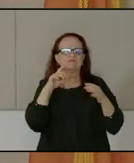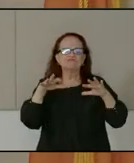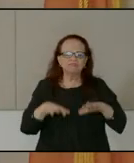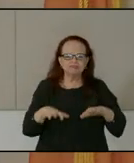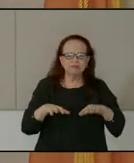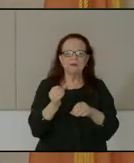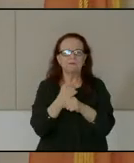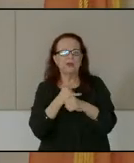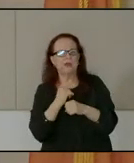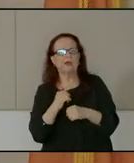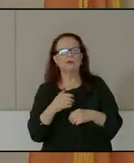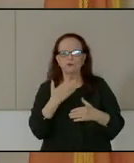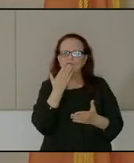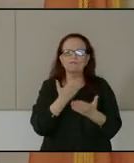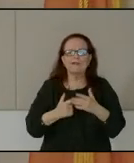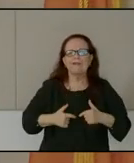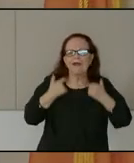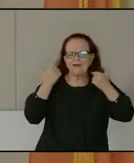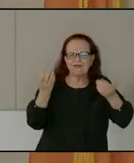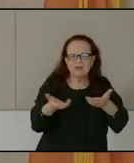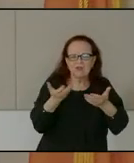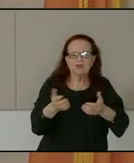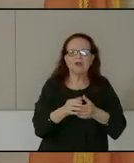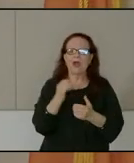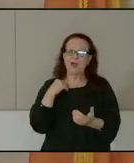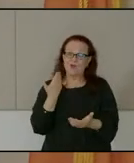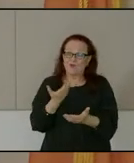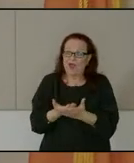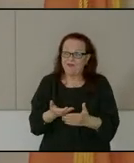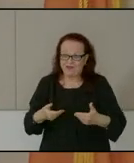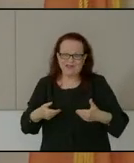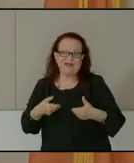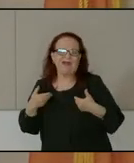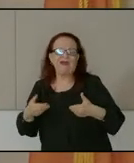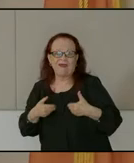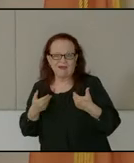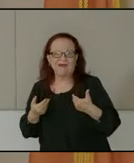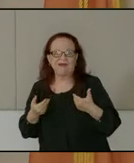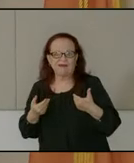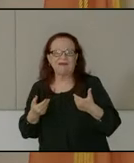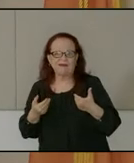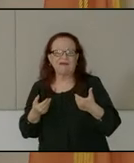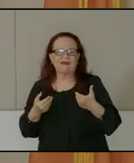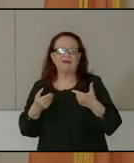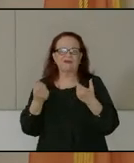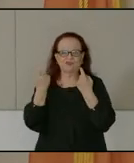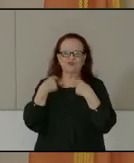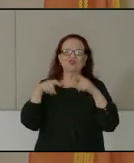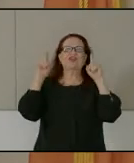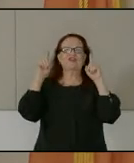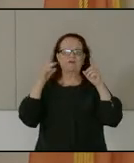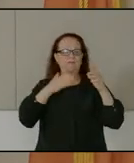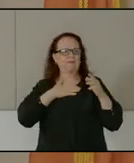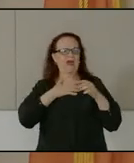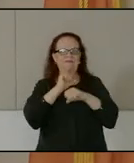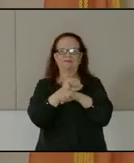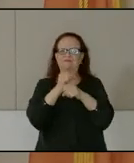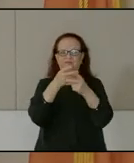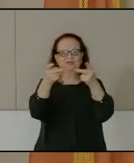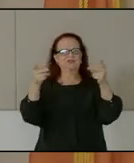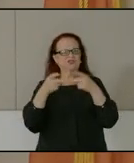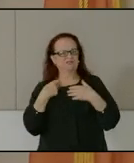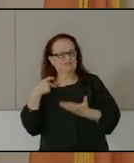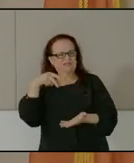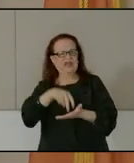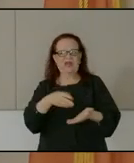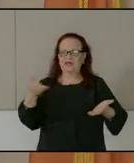so, you know, as somebody who arrived very young to achieve, you know, this position, to be able to stand an